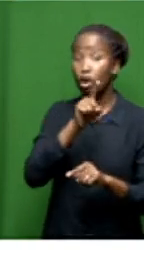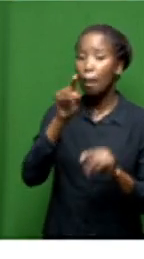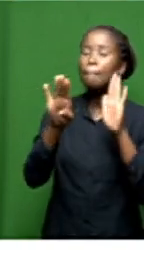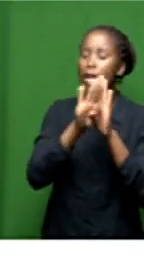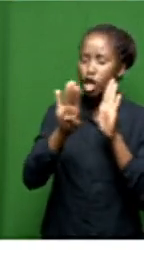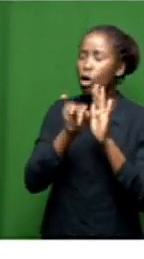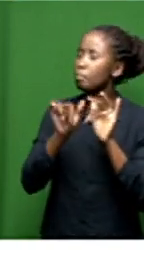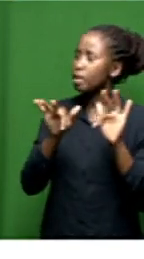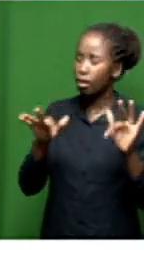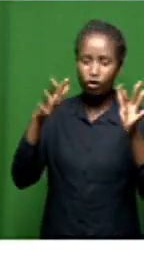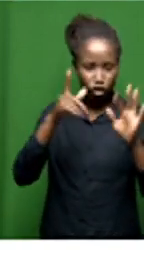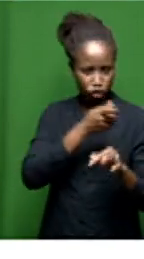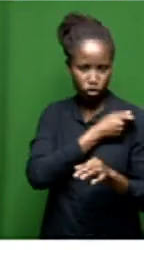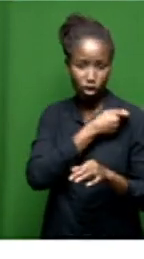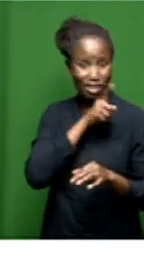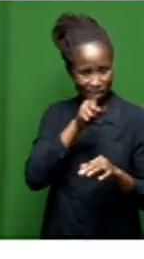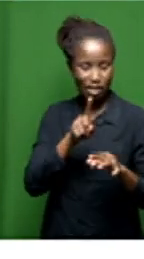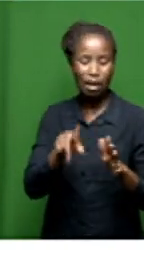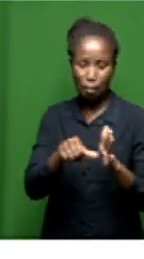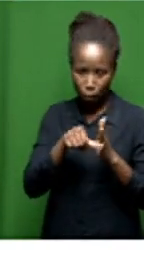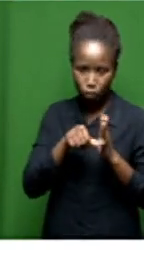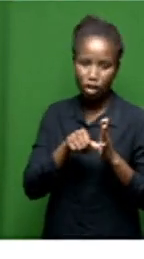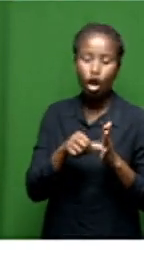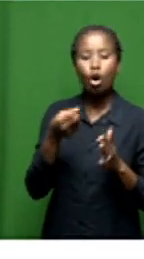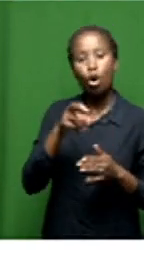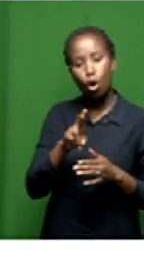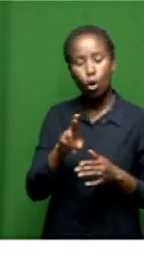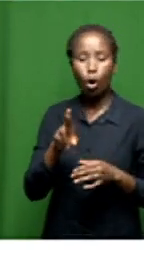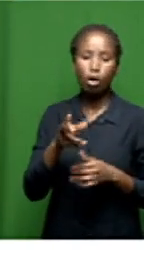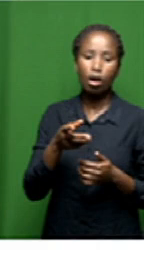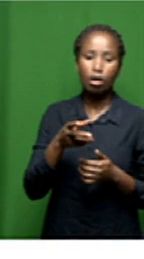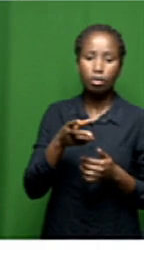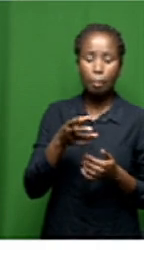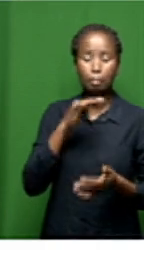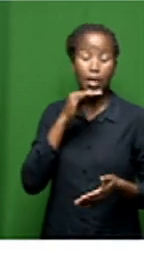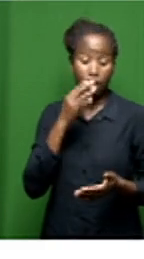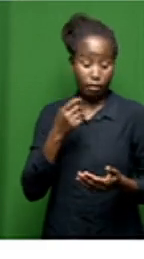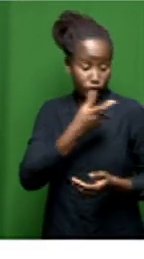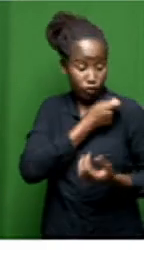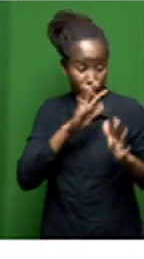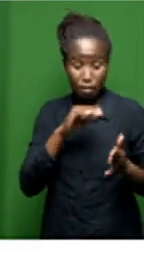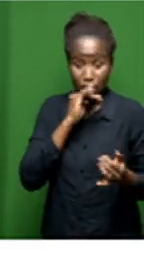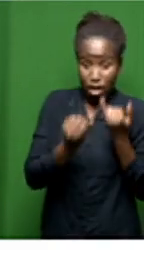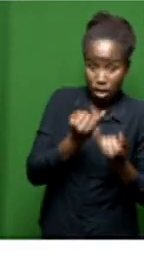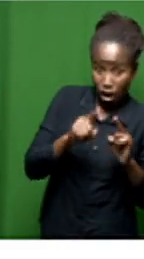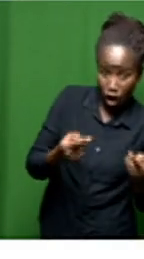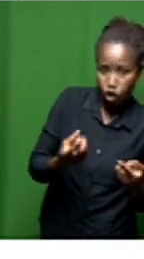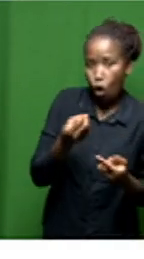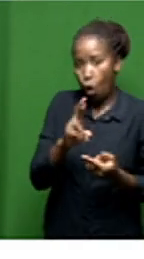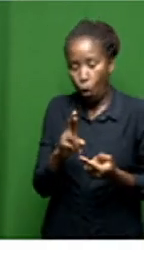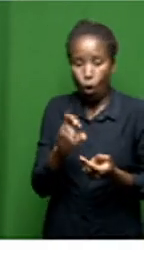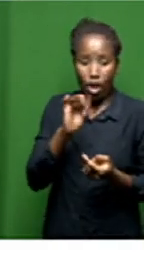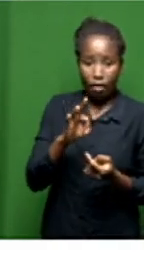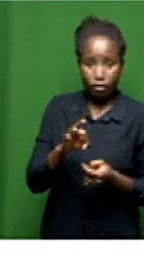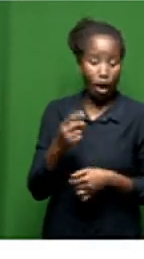on anything to relate to impotence or sexual reproductivity or anything related to it. Any